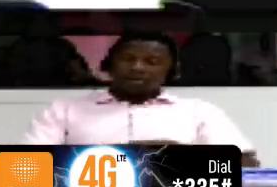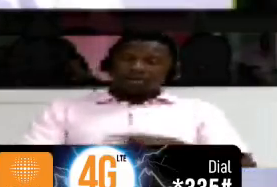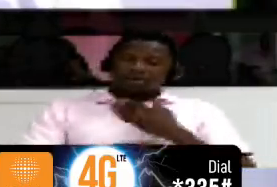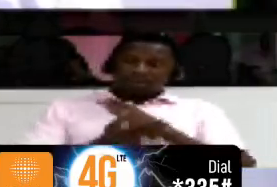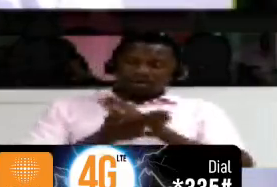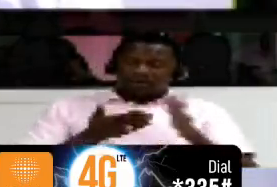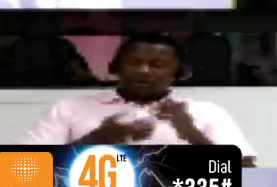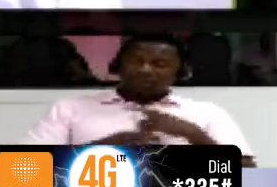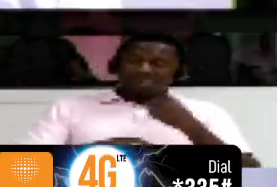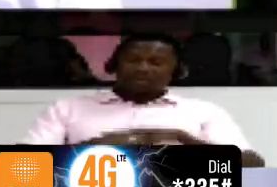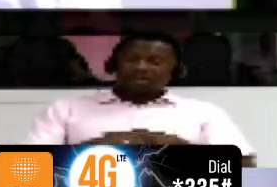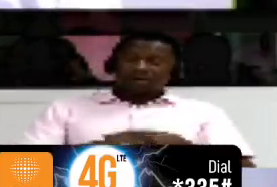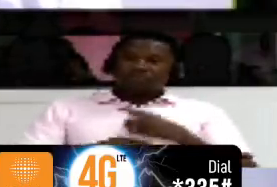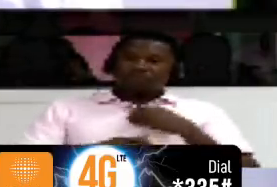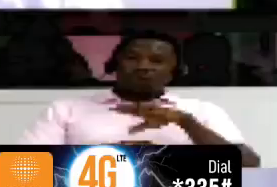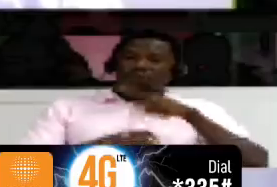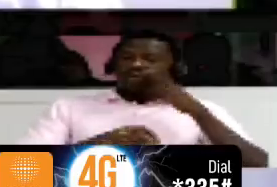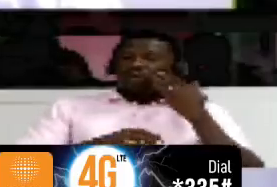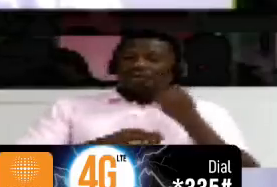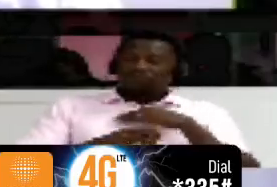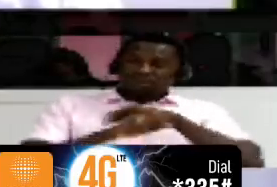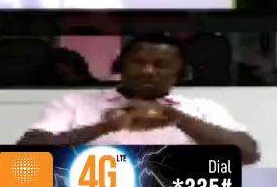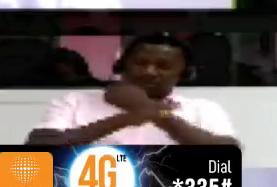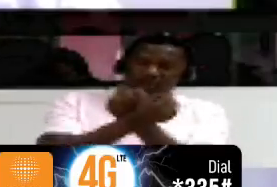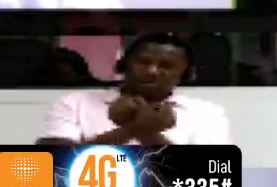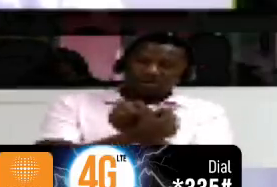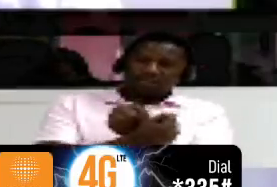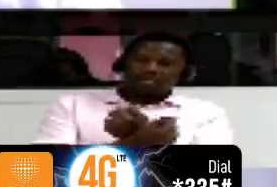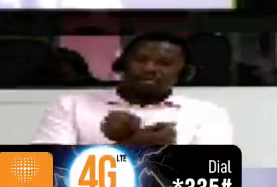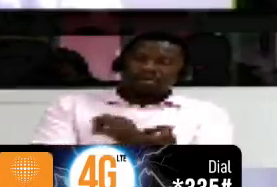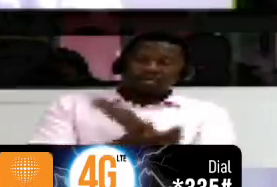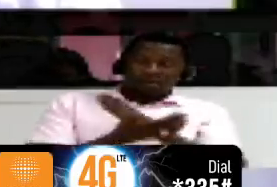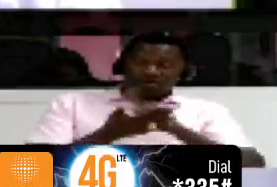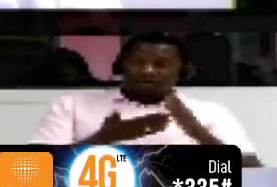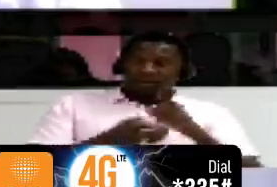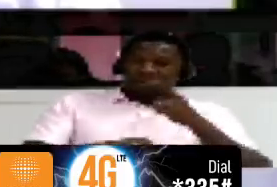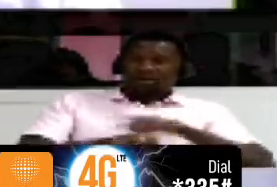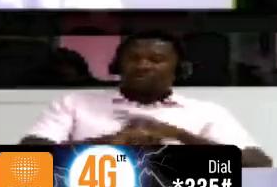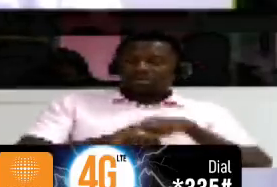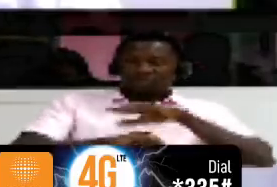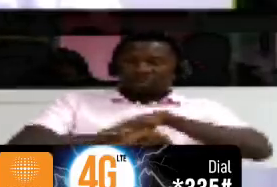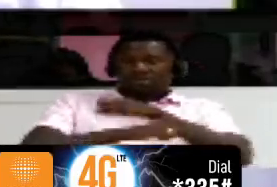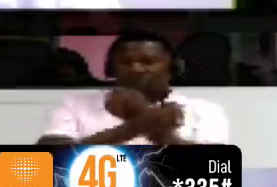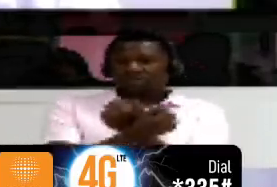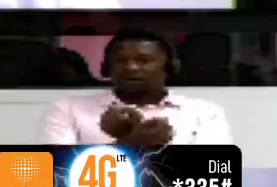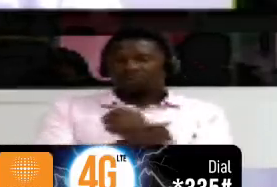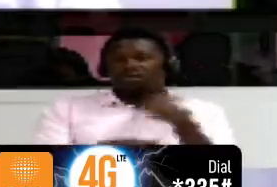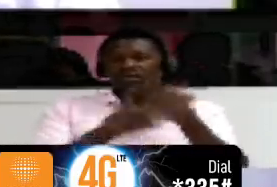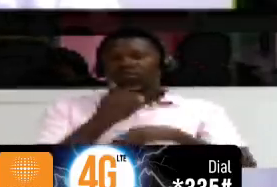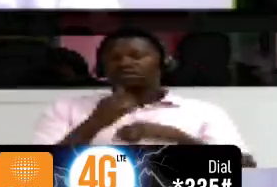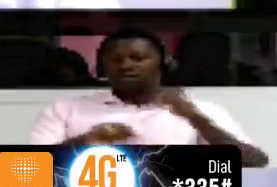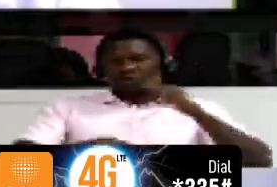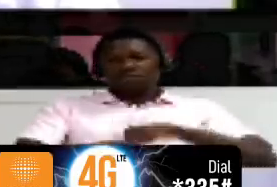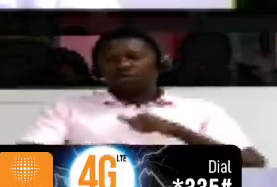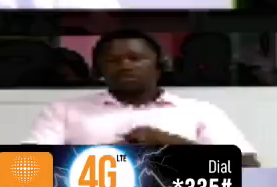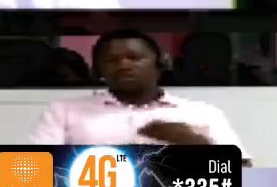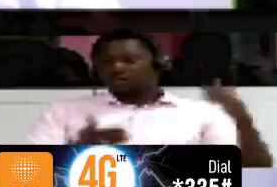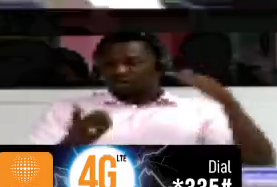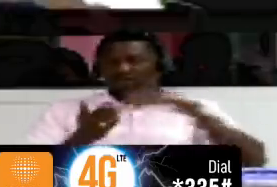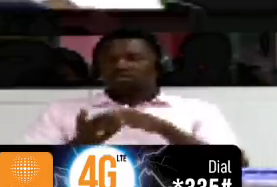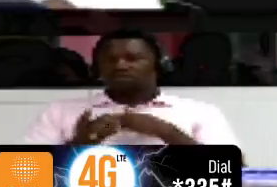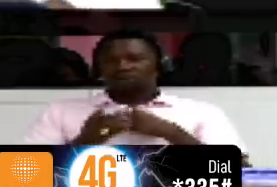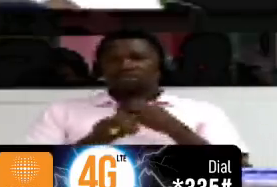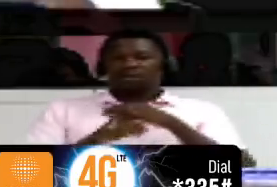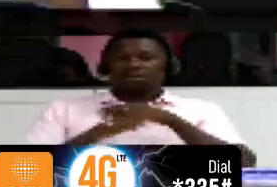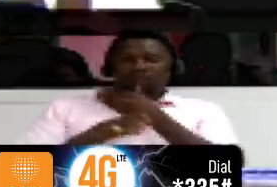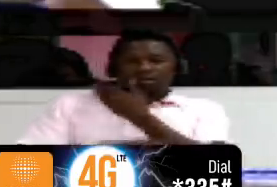arrested? No, apart from the time of my arrest, I was never tortured until my release. Okay. To be